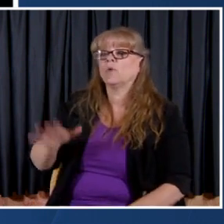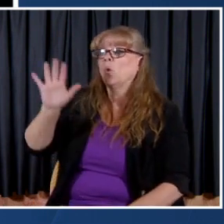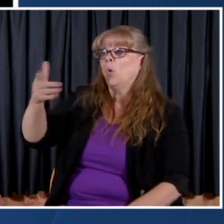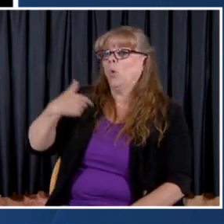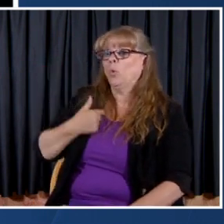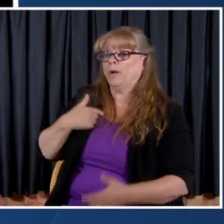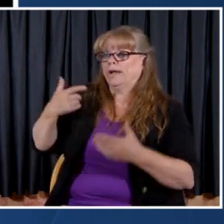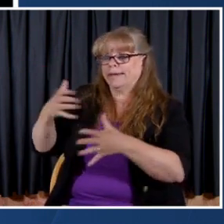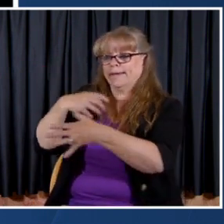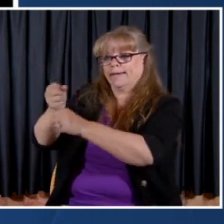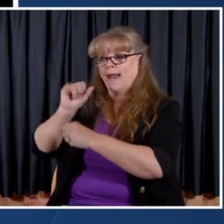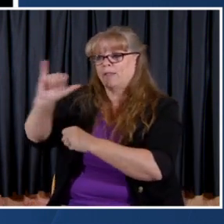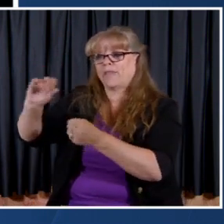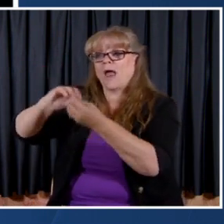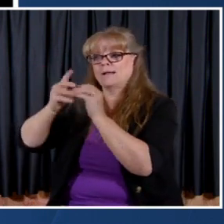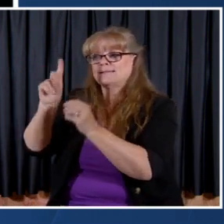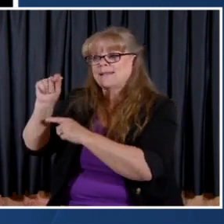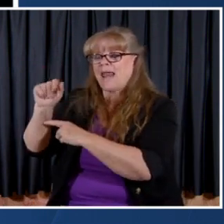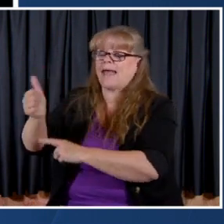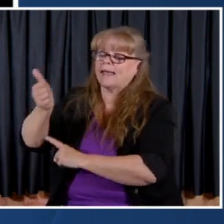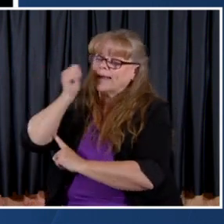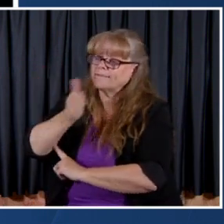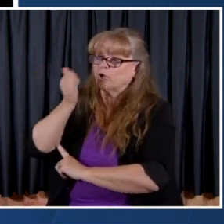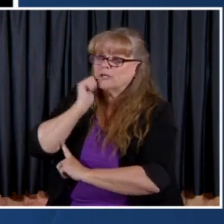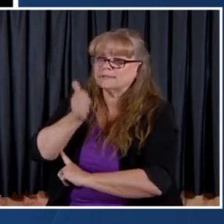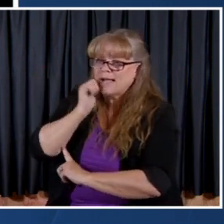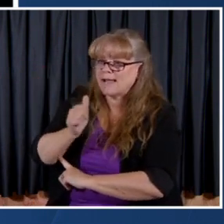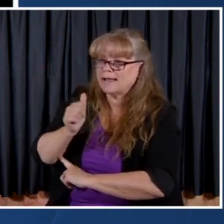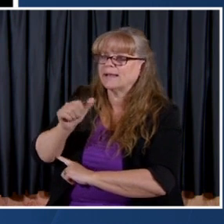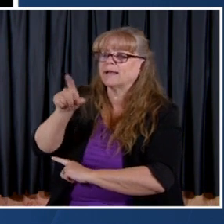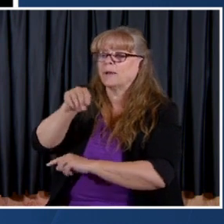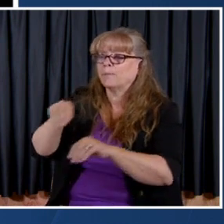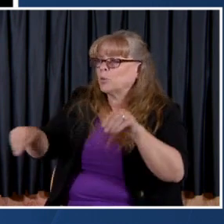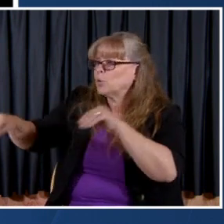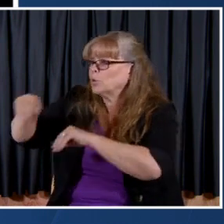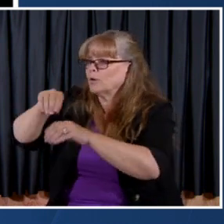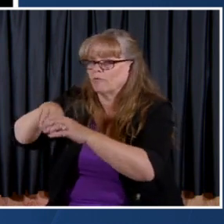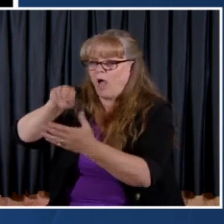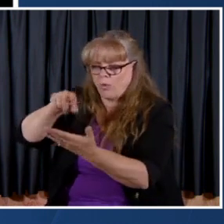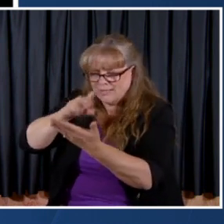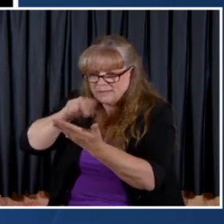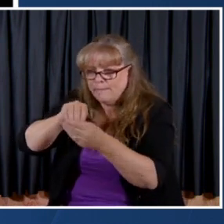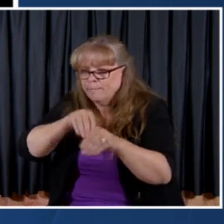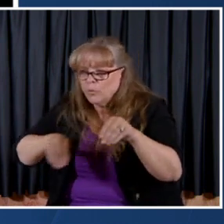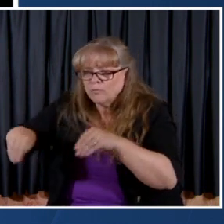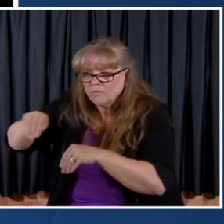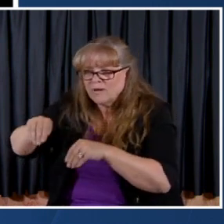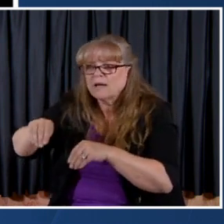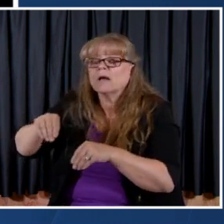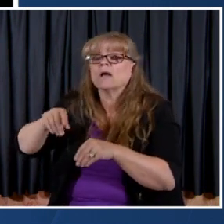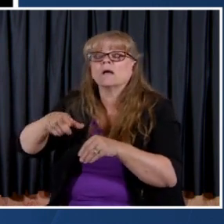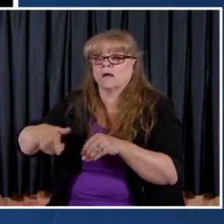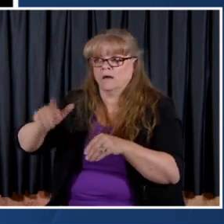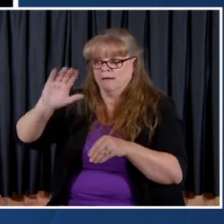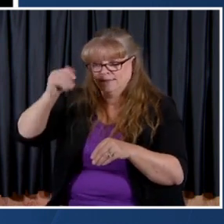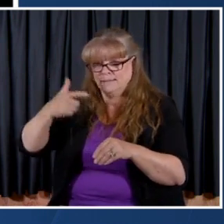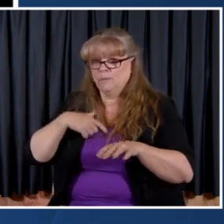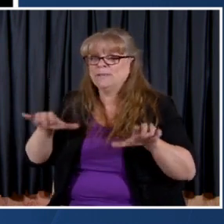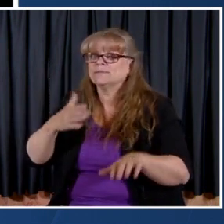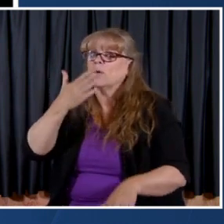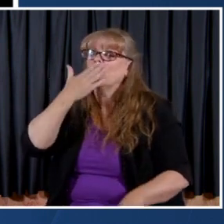the benchmarks that we hope to. Of course, there's big changes with the Denver metro area now, going from stay at home to